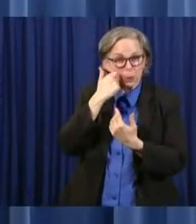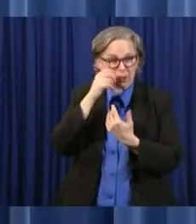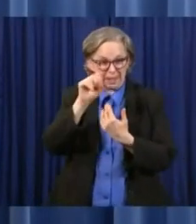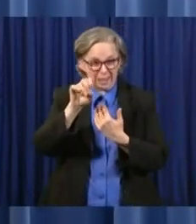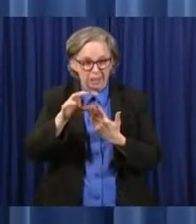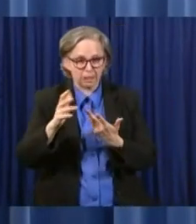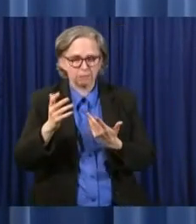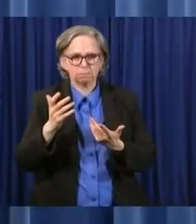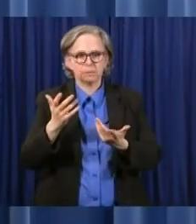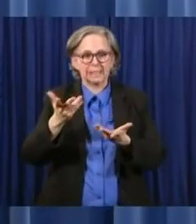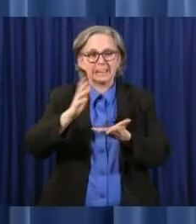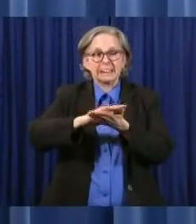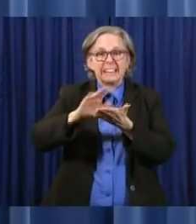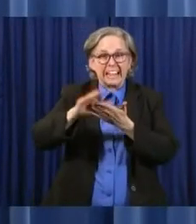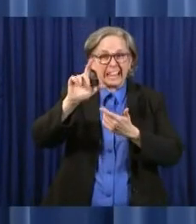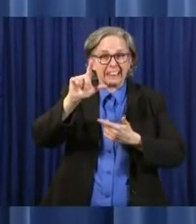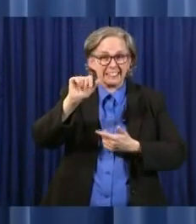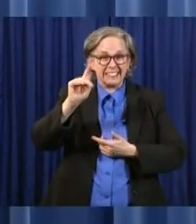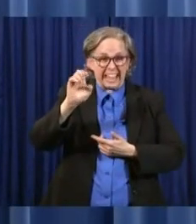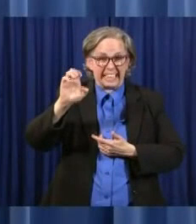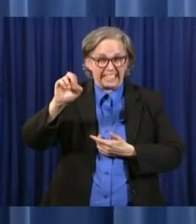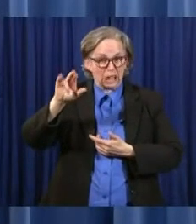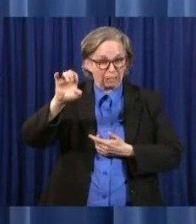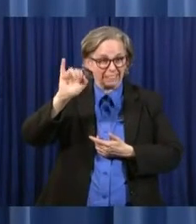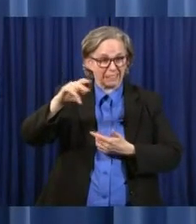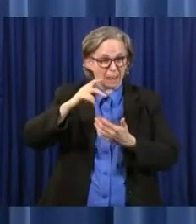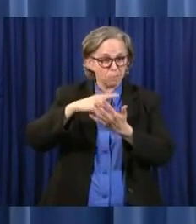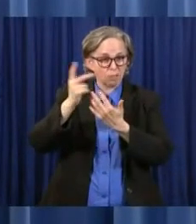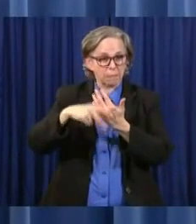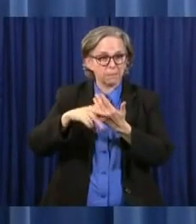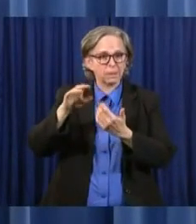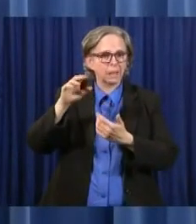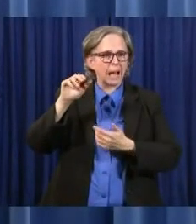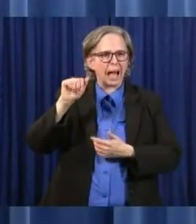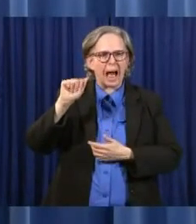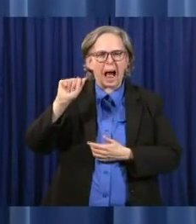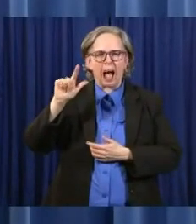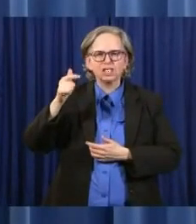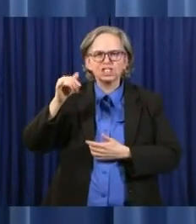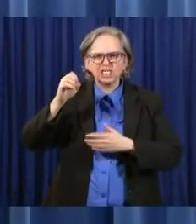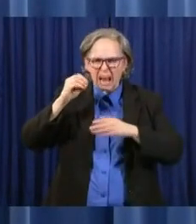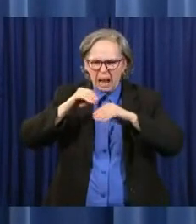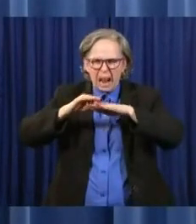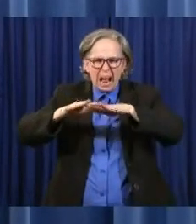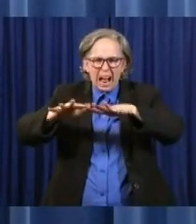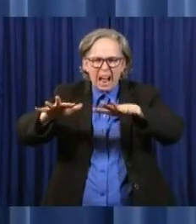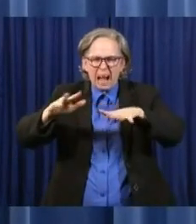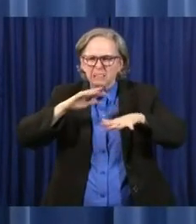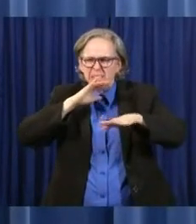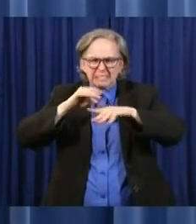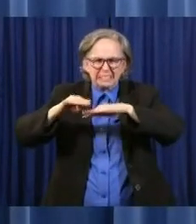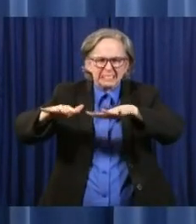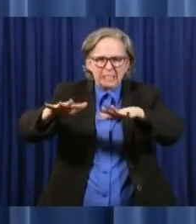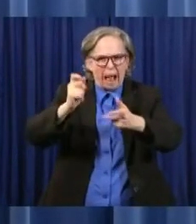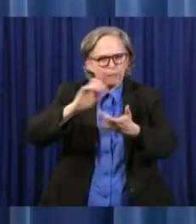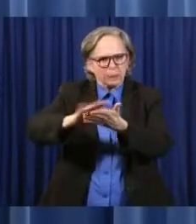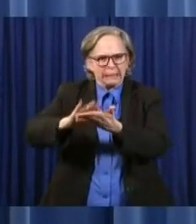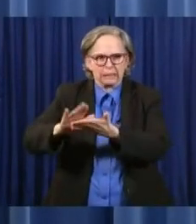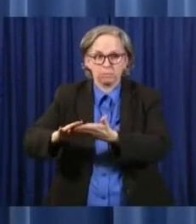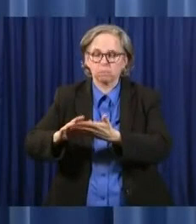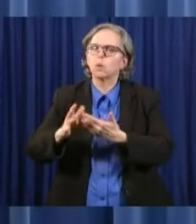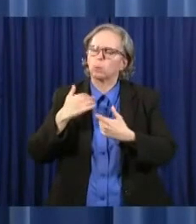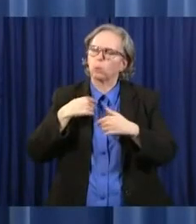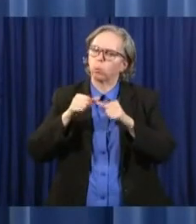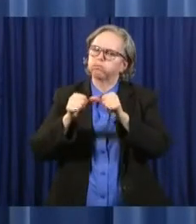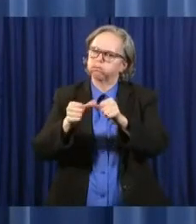Erie, uh, to deal with the algae bloom. Uh, we're still very much committed to that program. Uh, this is something in the long term, so